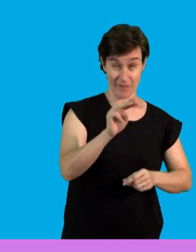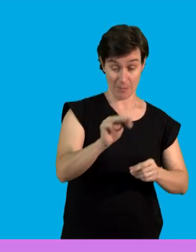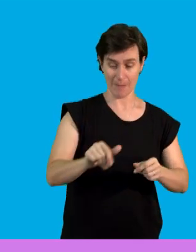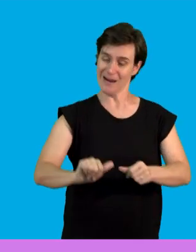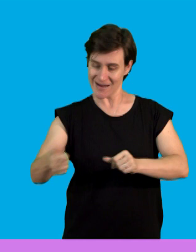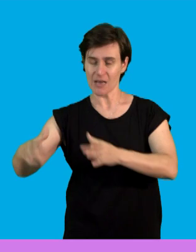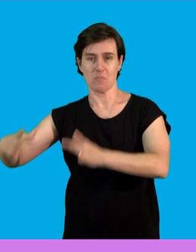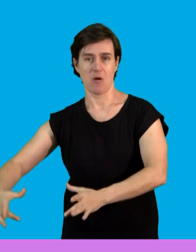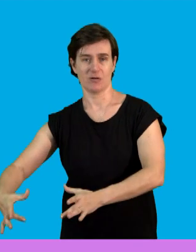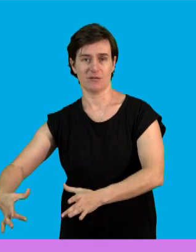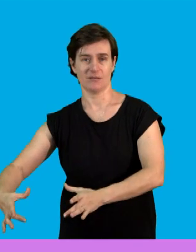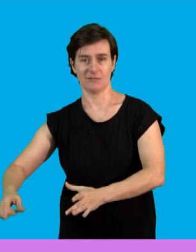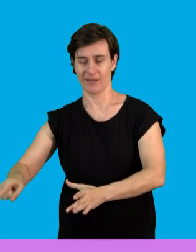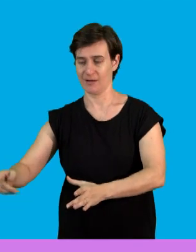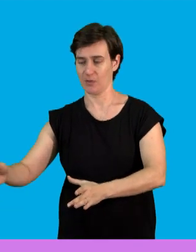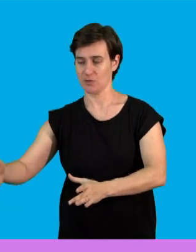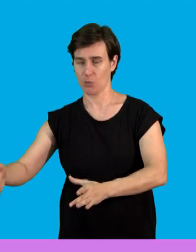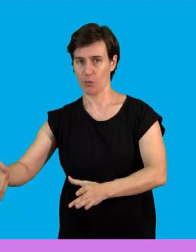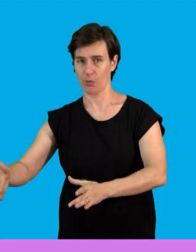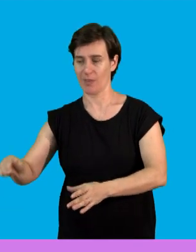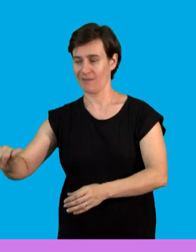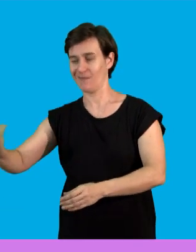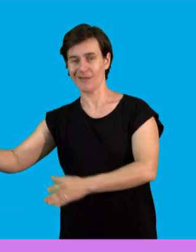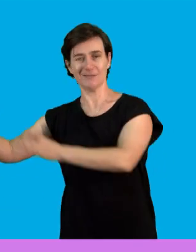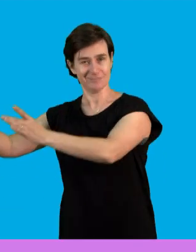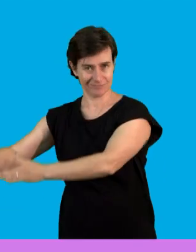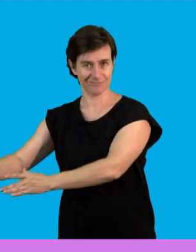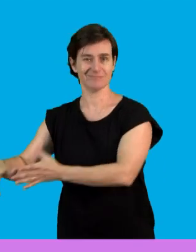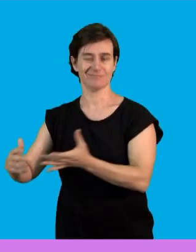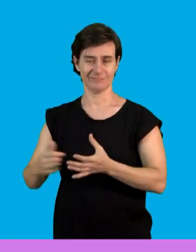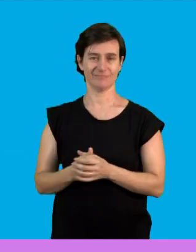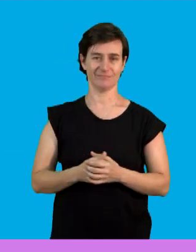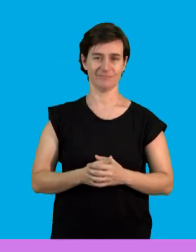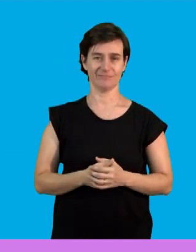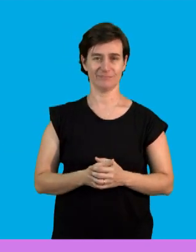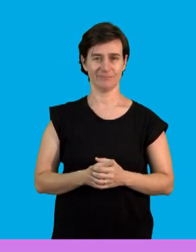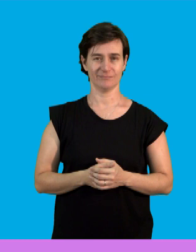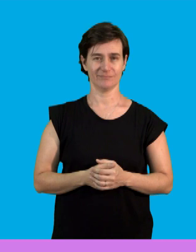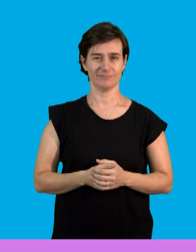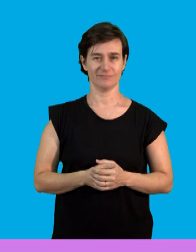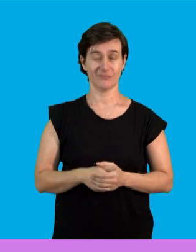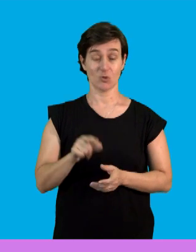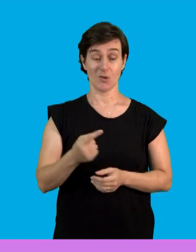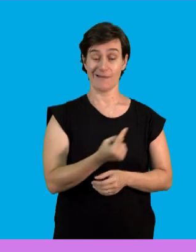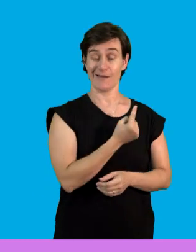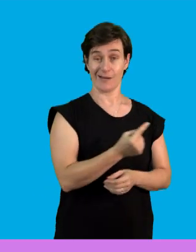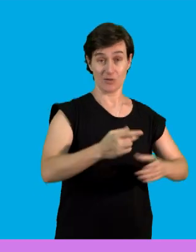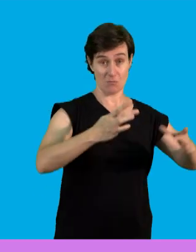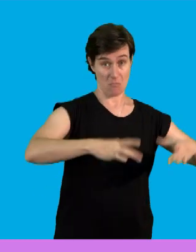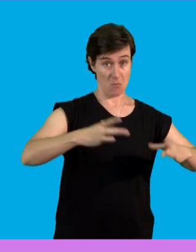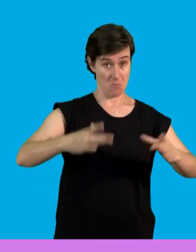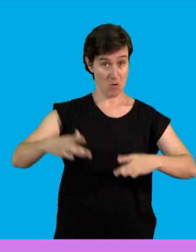millimeters to it, because there is a gas bottle and a space of